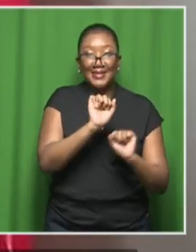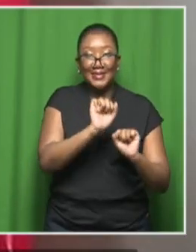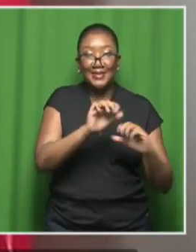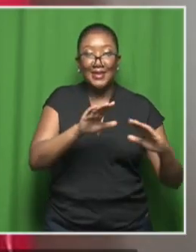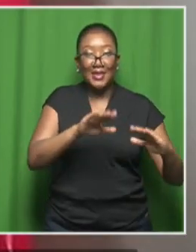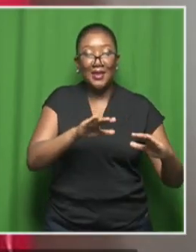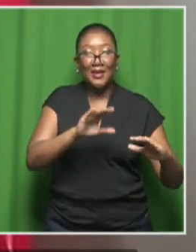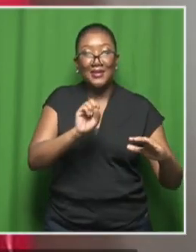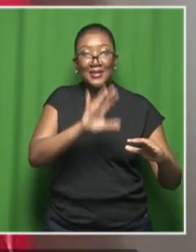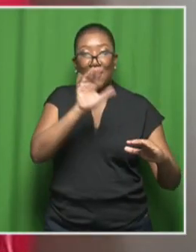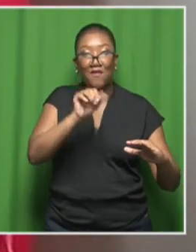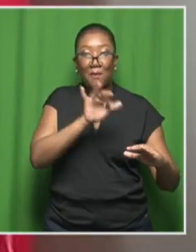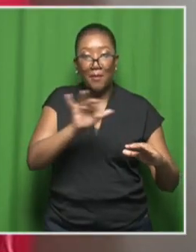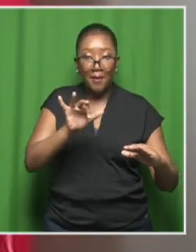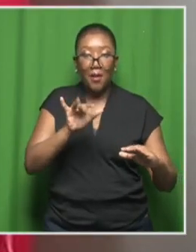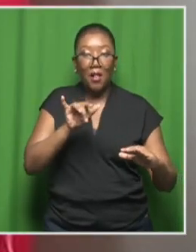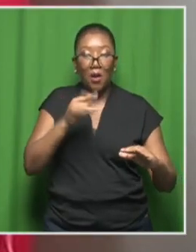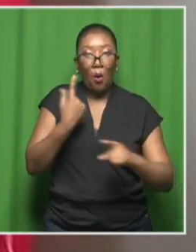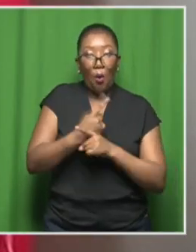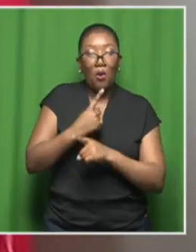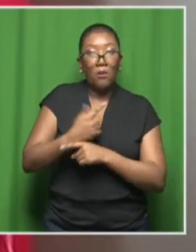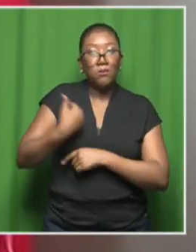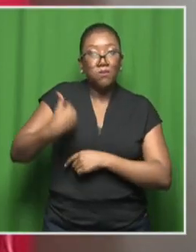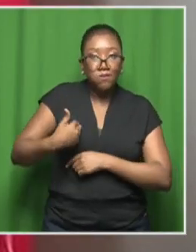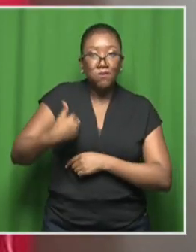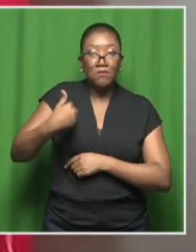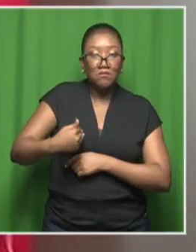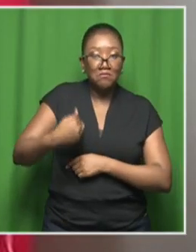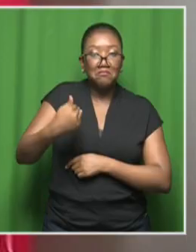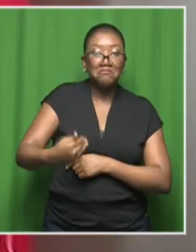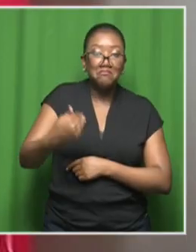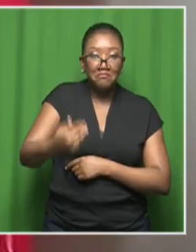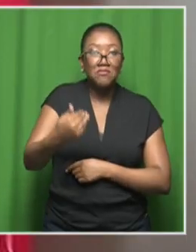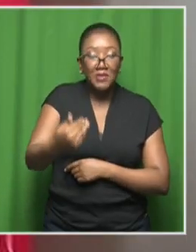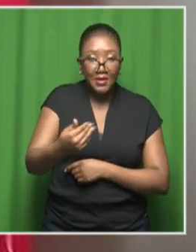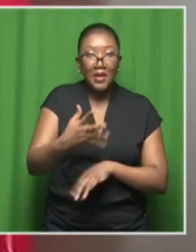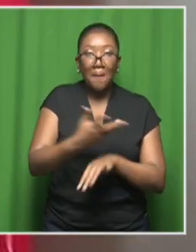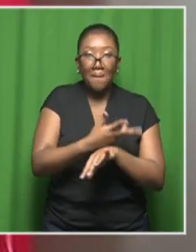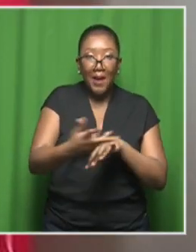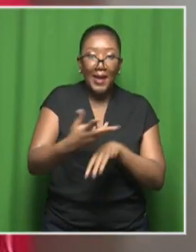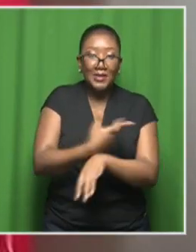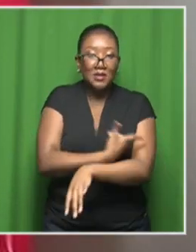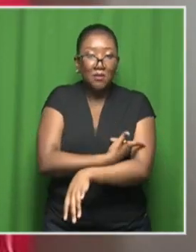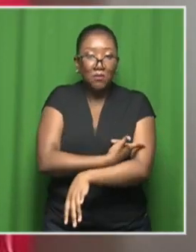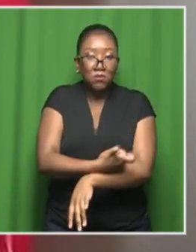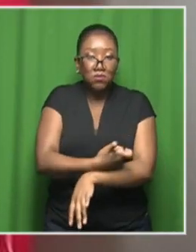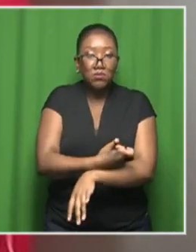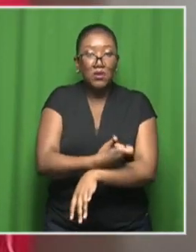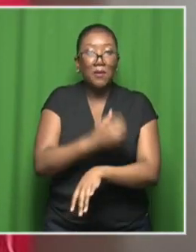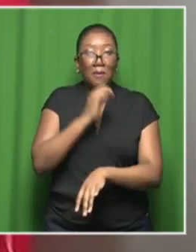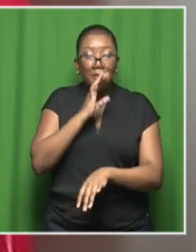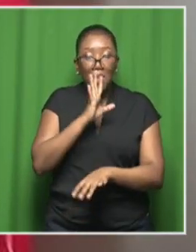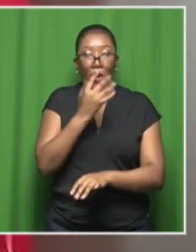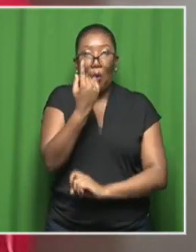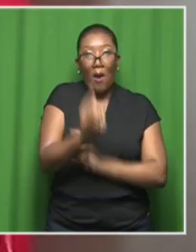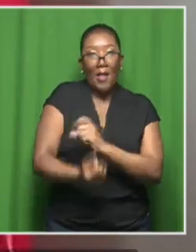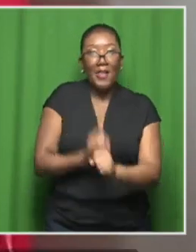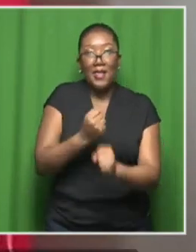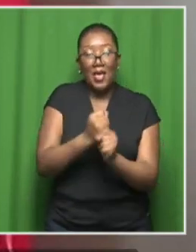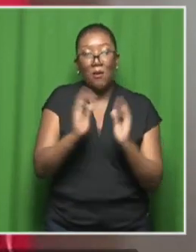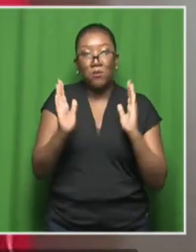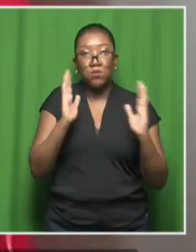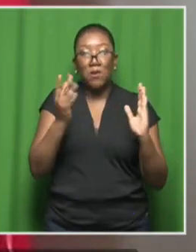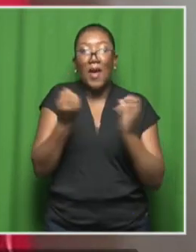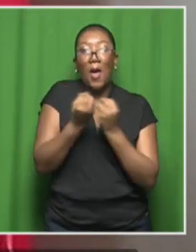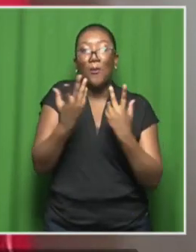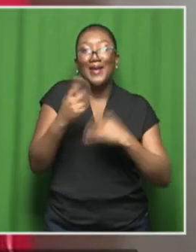that are regular blood donors. So that means that those people that have donated in any rolling 12-month period, right? And